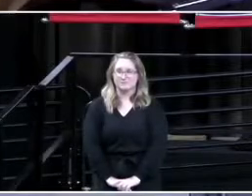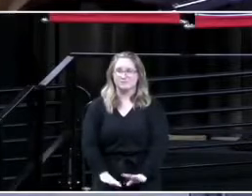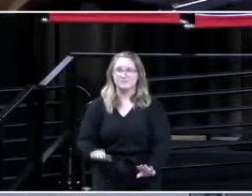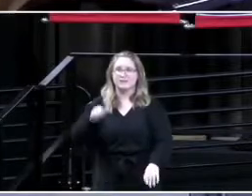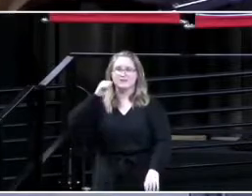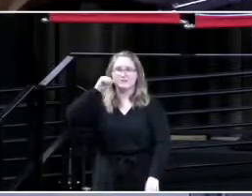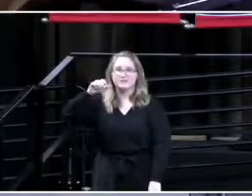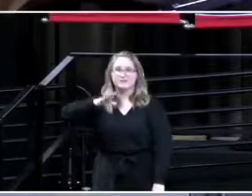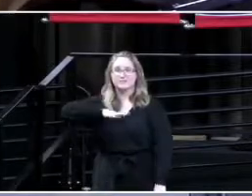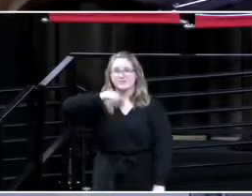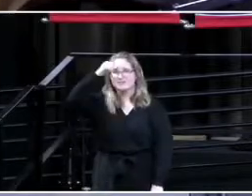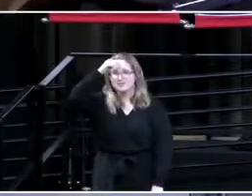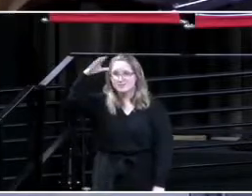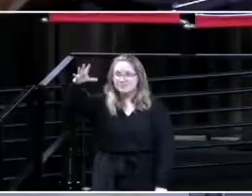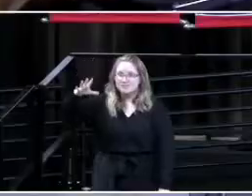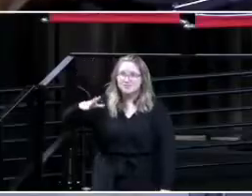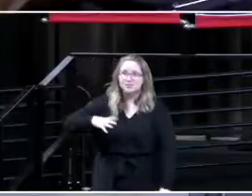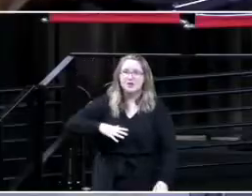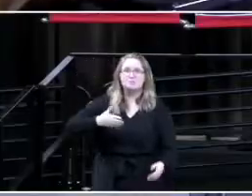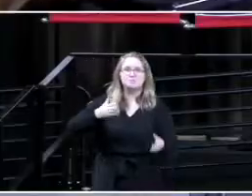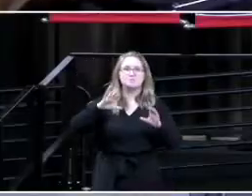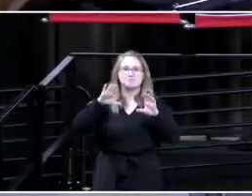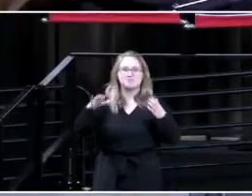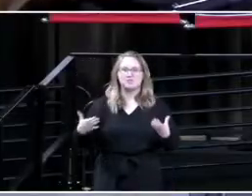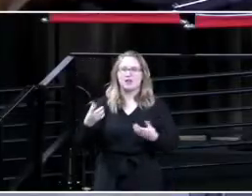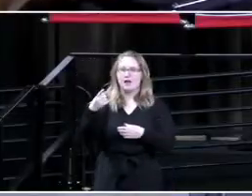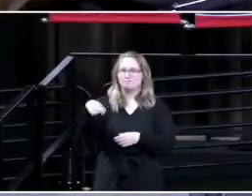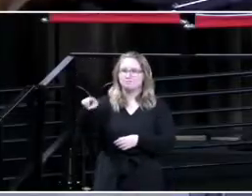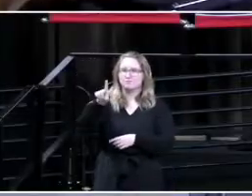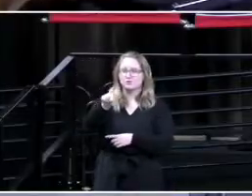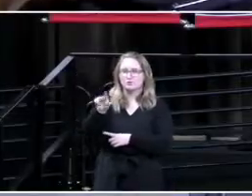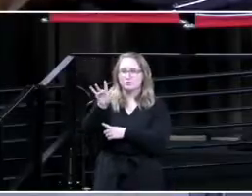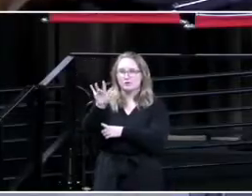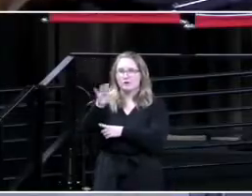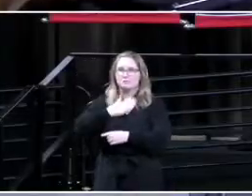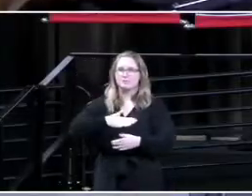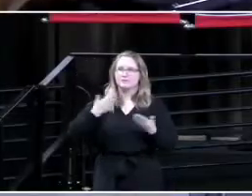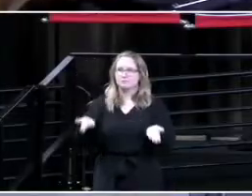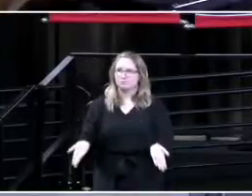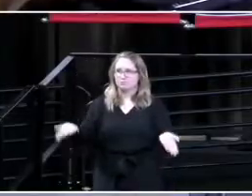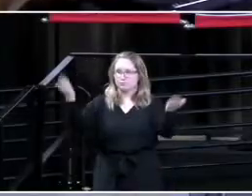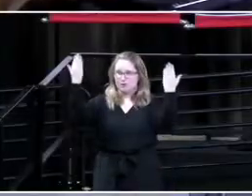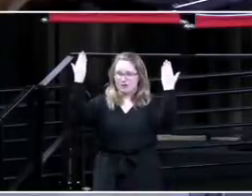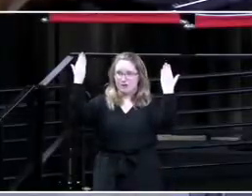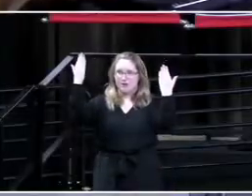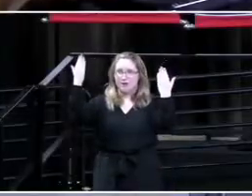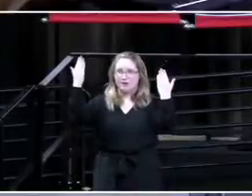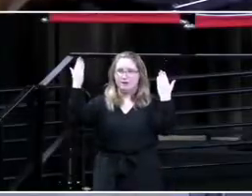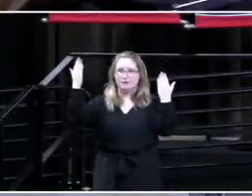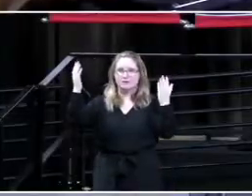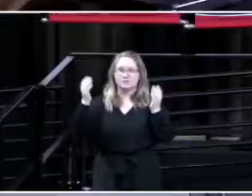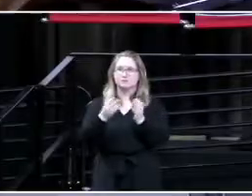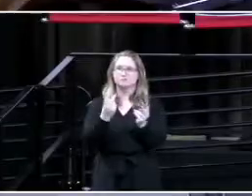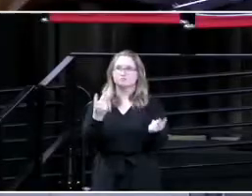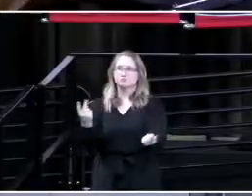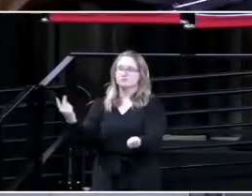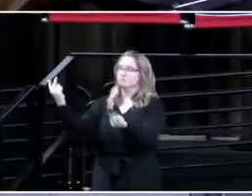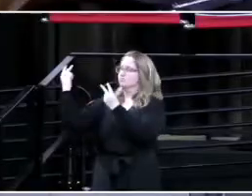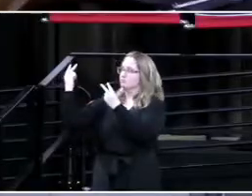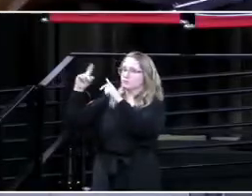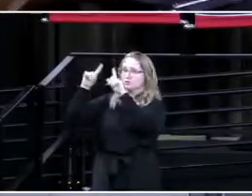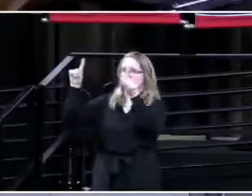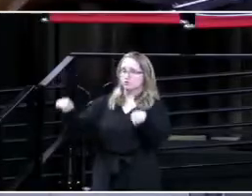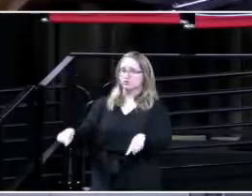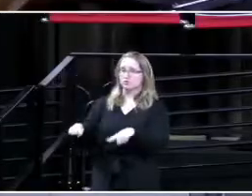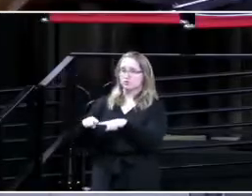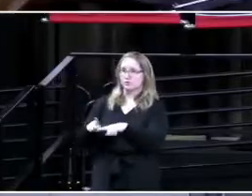Ladies and gentlemen and class of 2025, please rise. Direct your attention to the video screen, and at